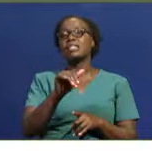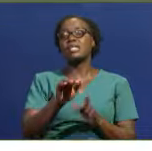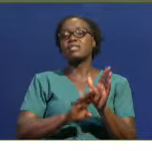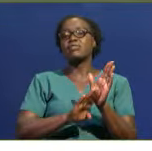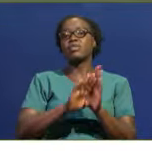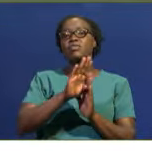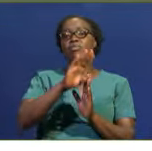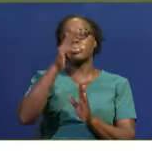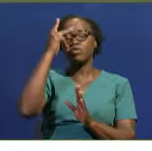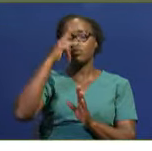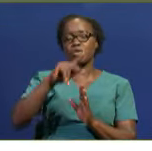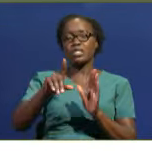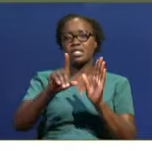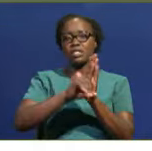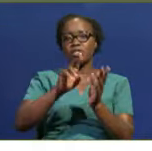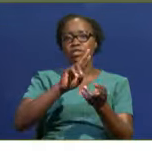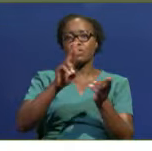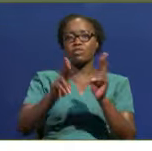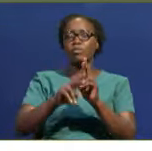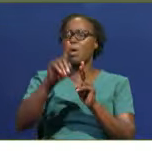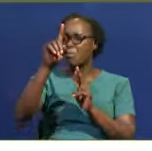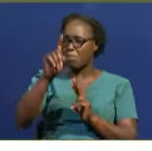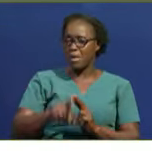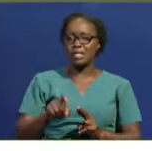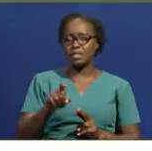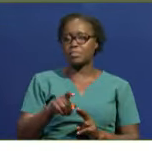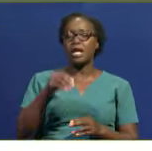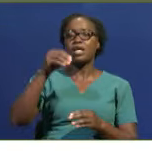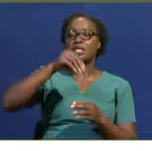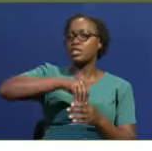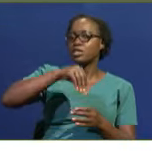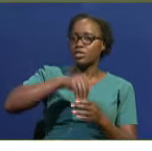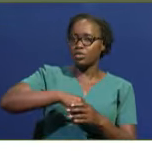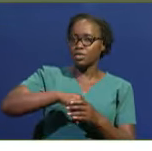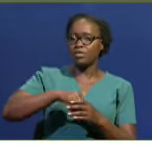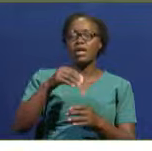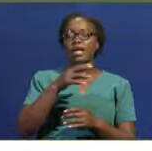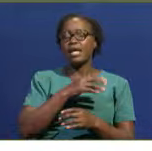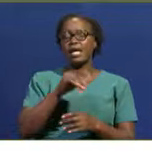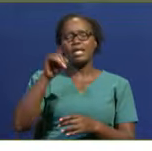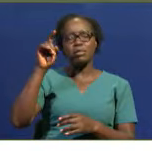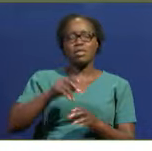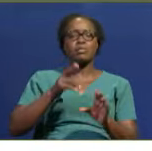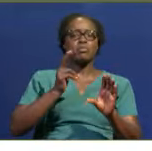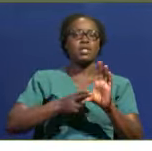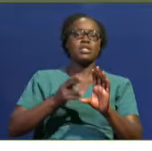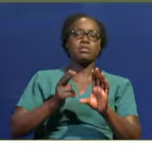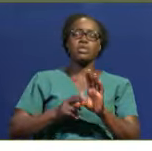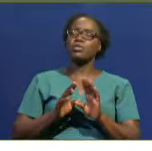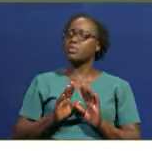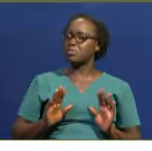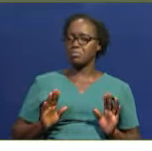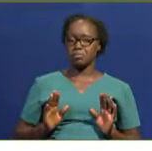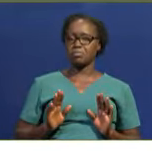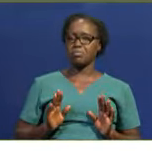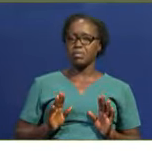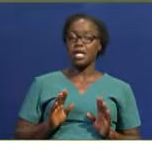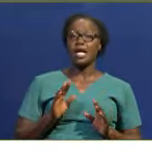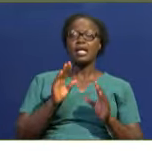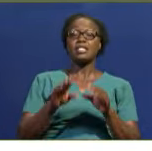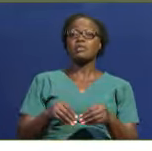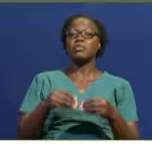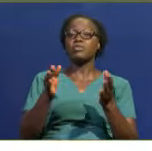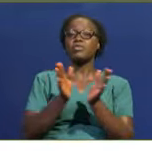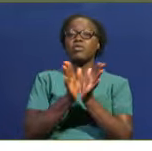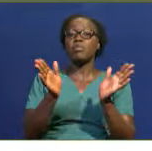of policies and legislative reforms must be inclusive and must be participatory. The provision